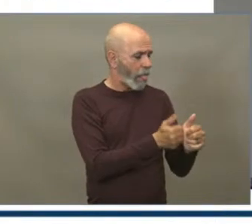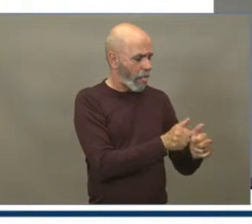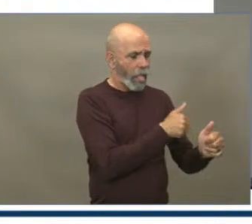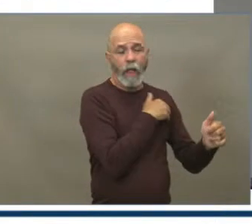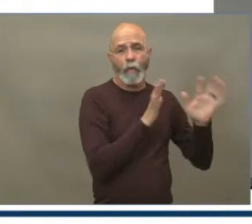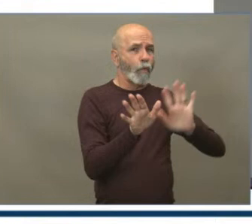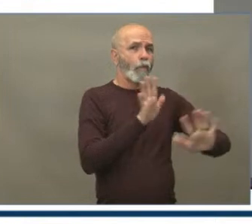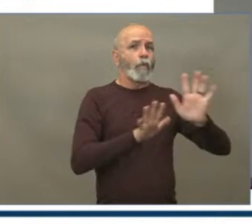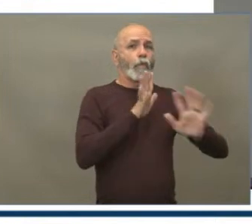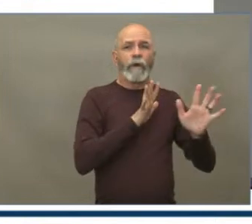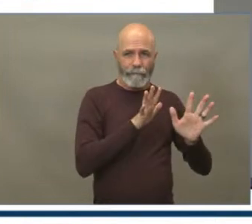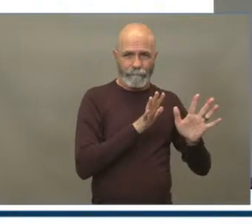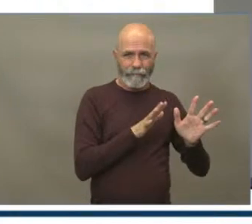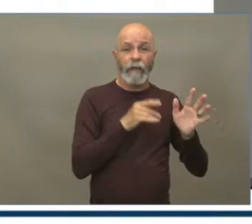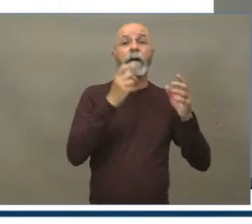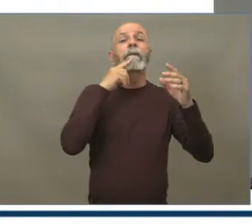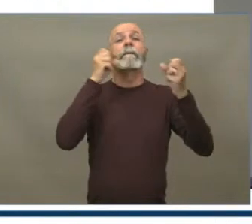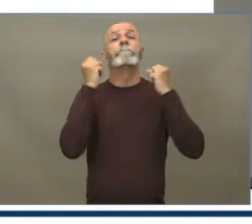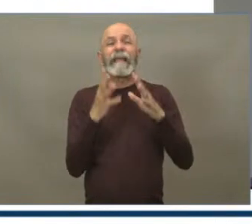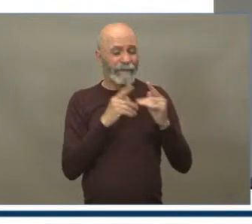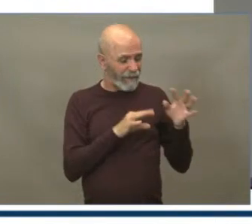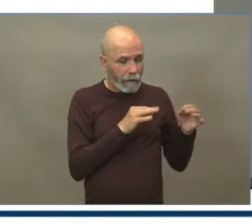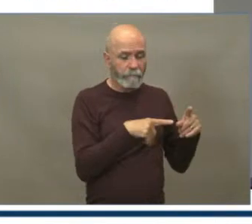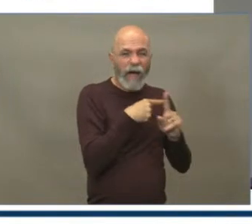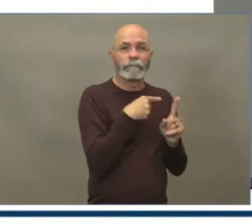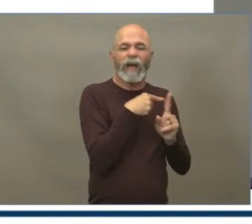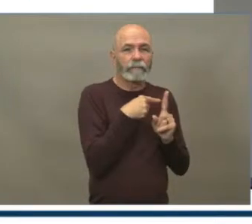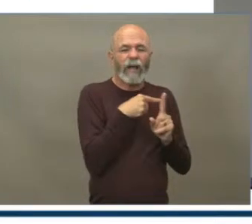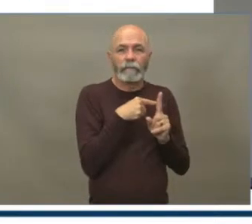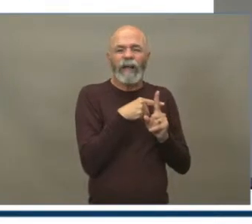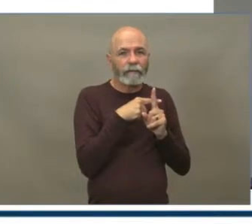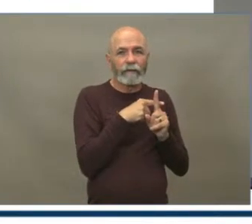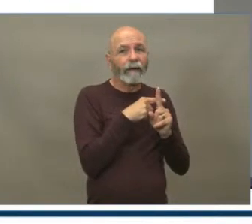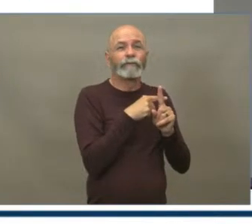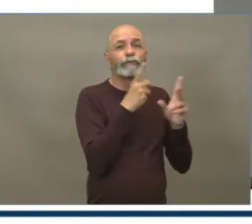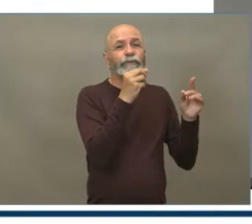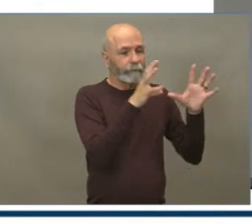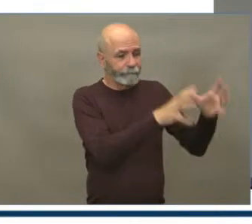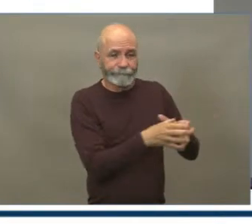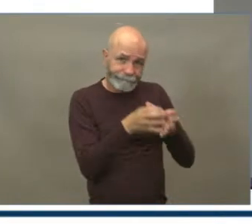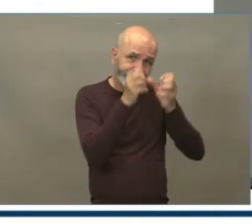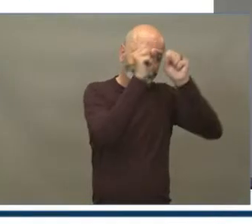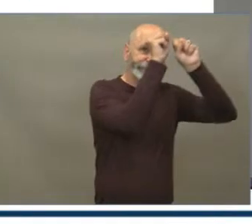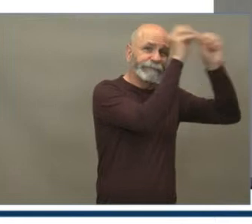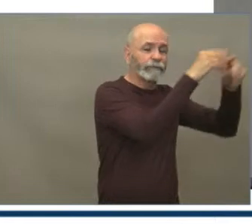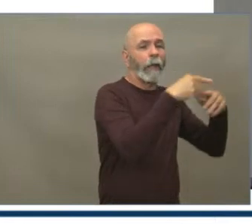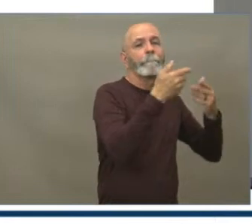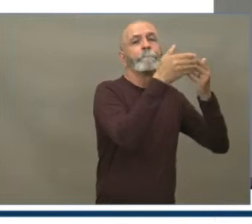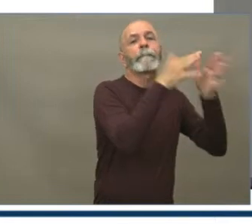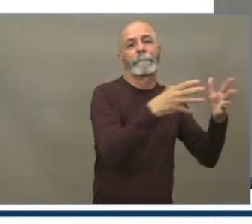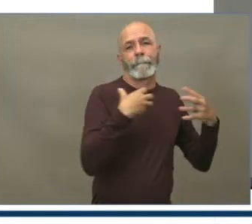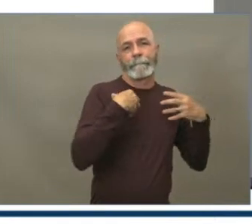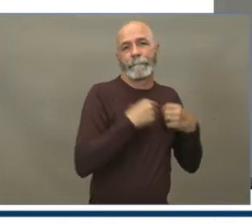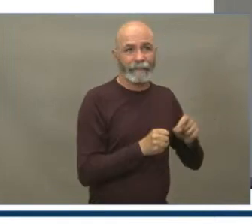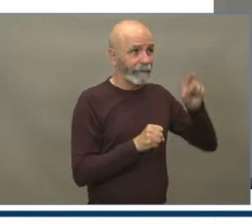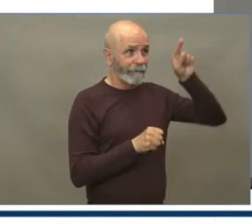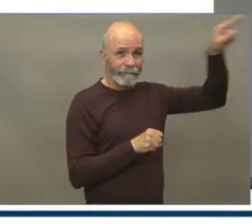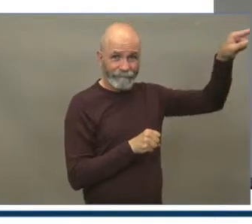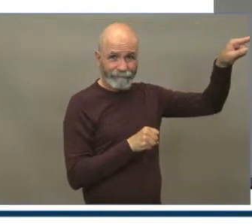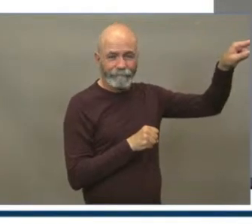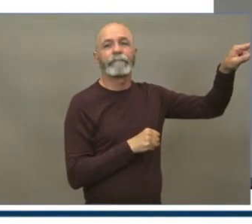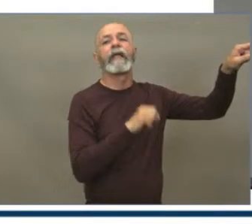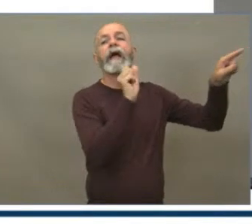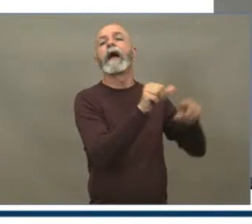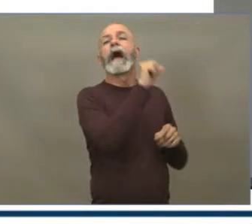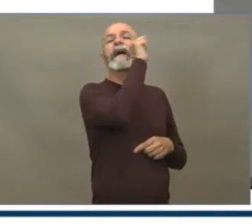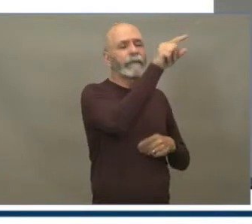were hundreds of positives, which then went over to public health. Each positive that comes in, public health assigns that to a case